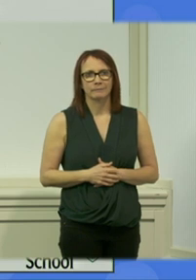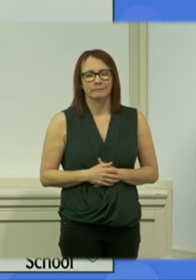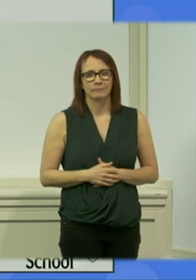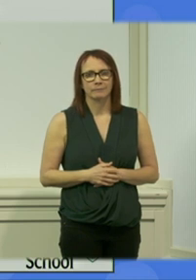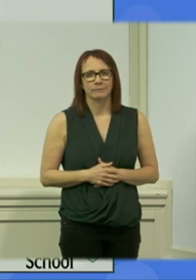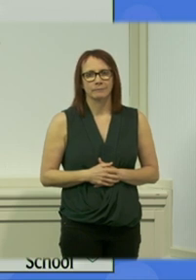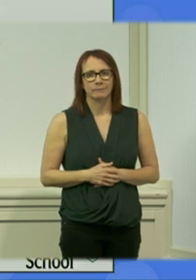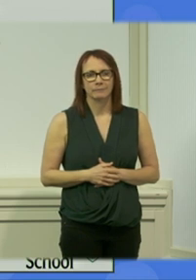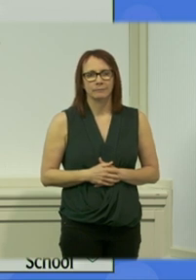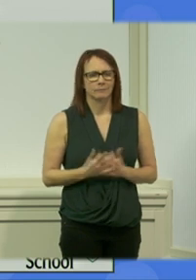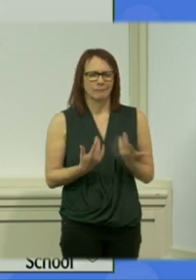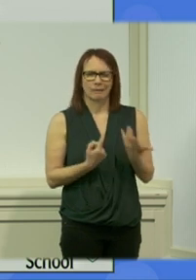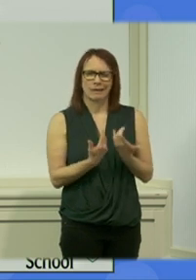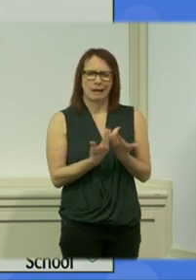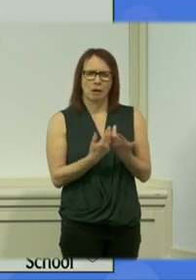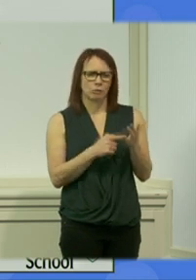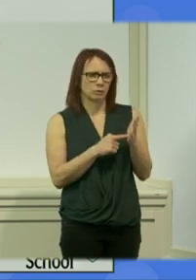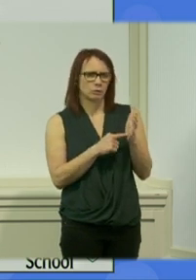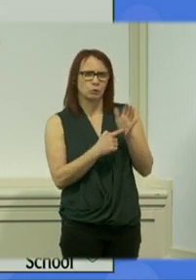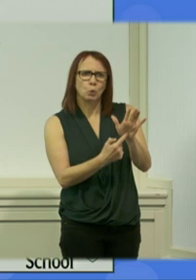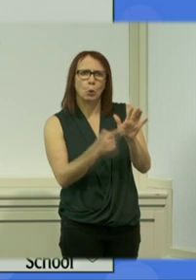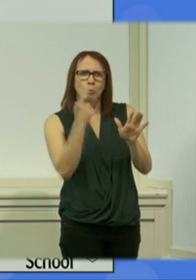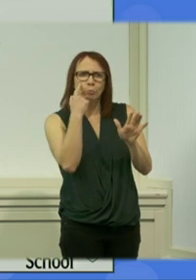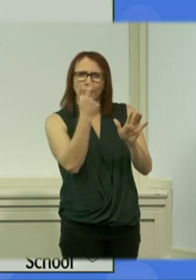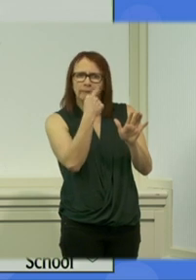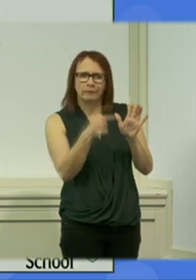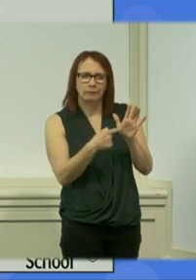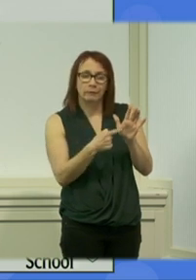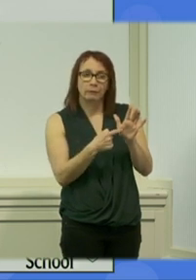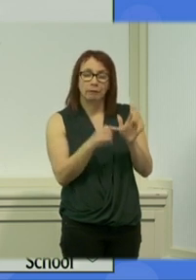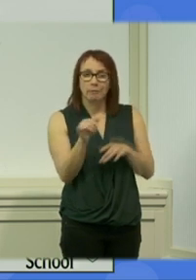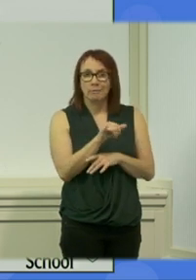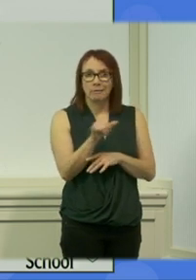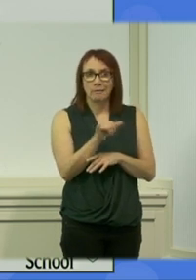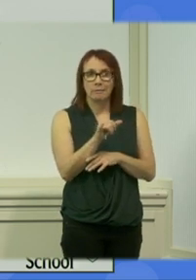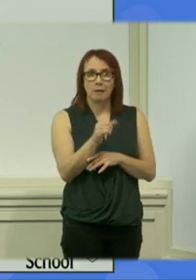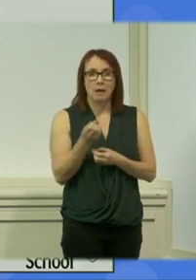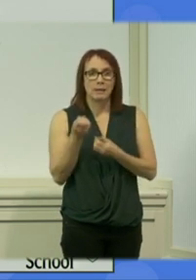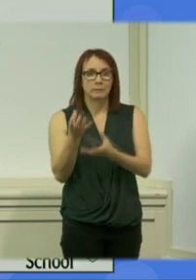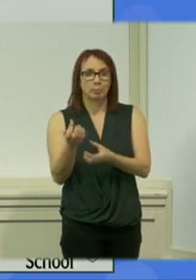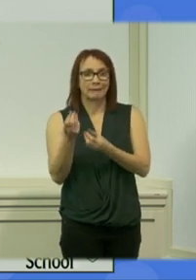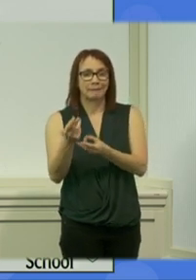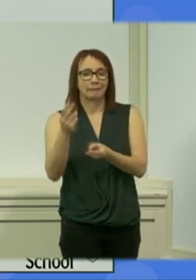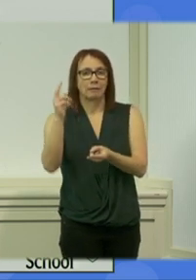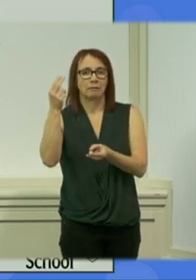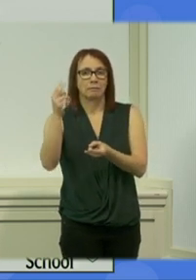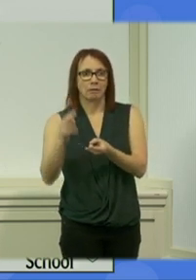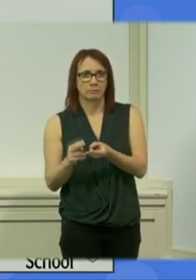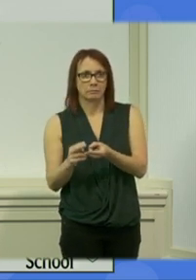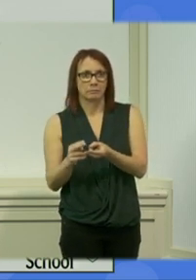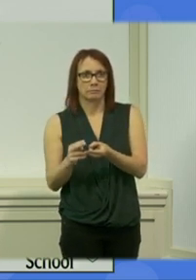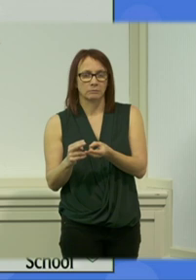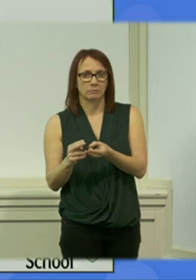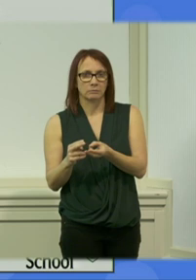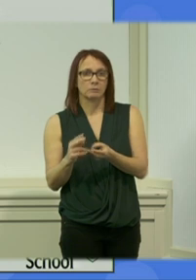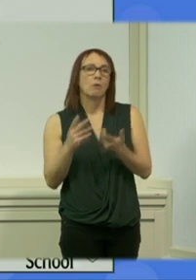so there are two ways of doing this. You can cut spending, and that reduces the deficit as a share of GDP,